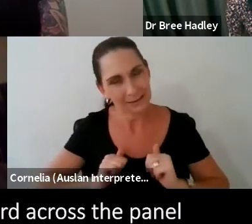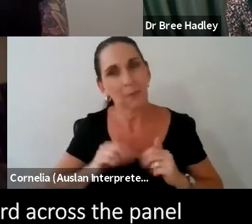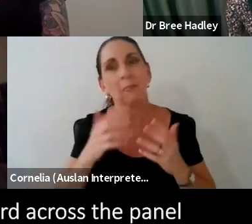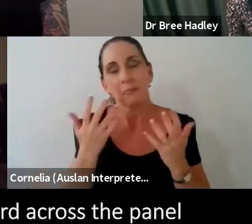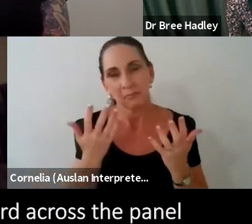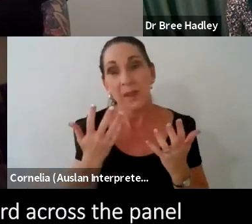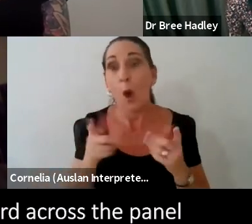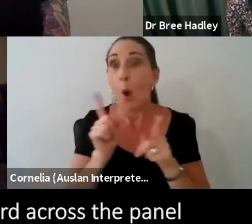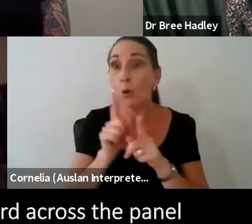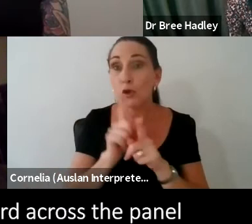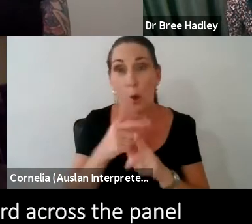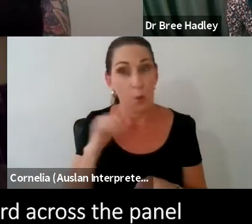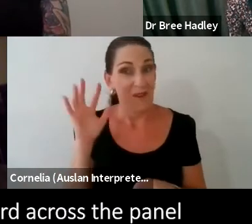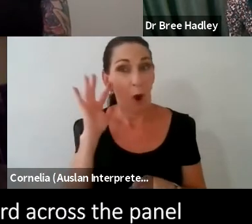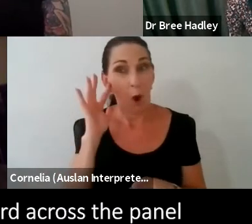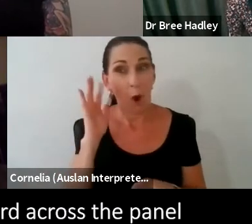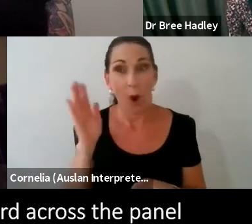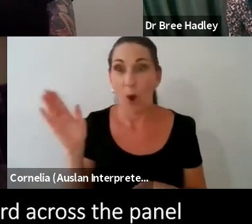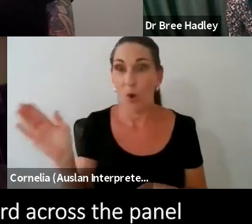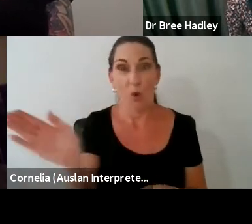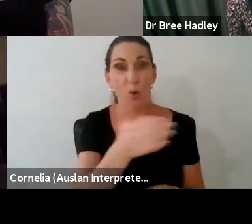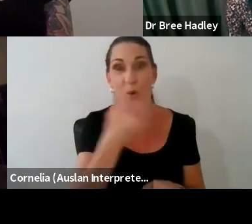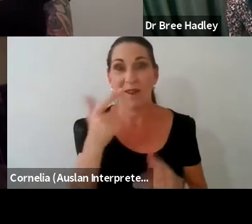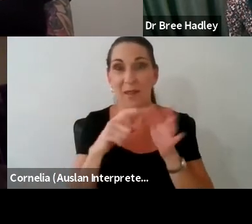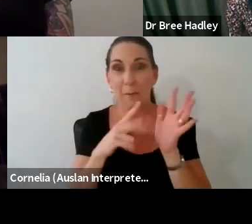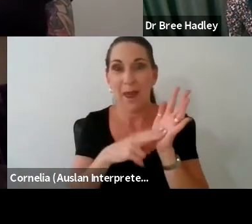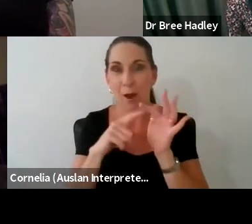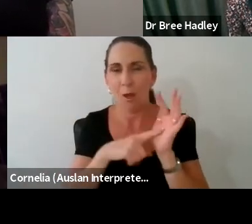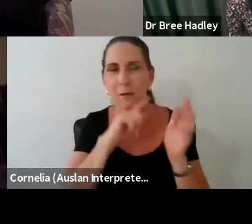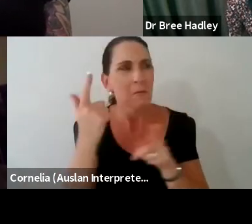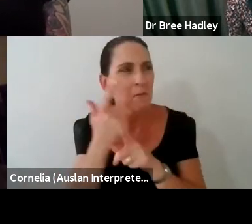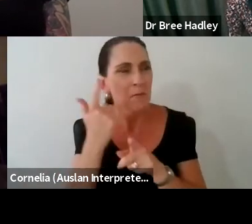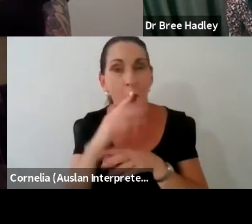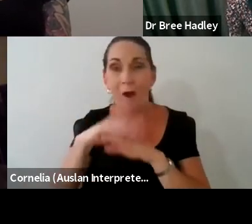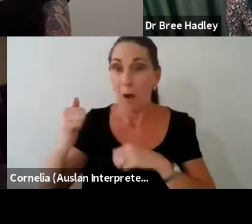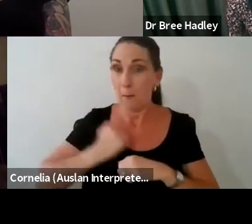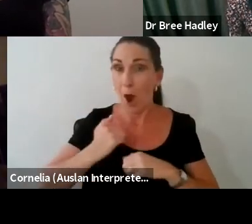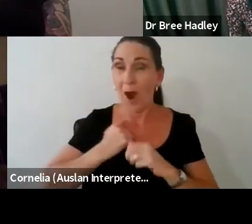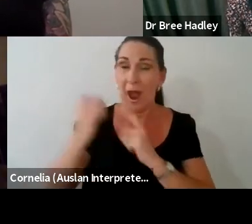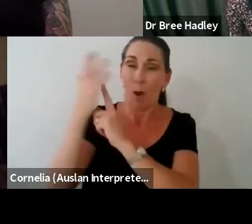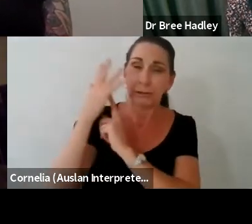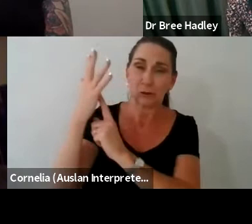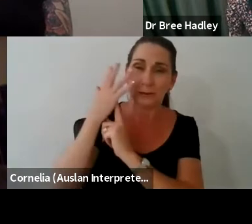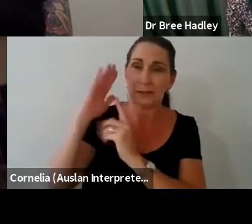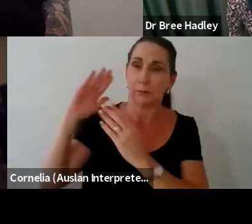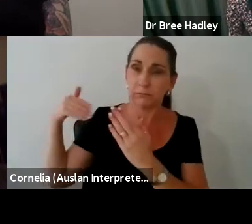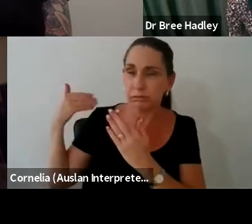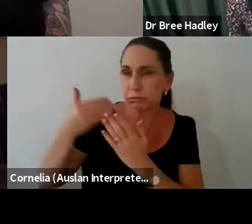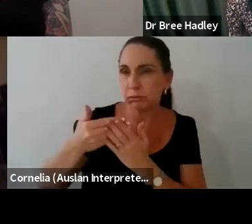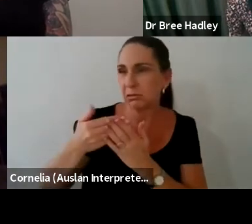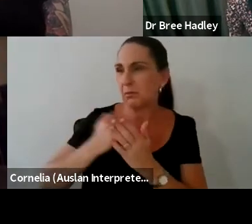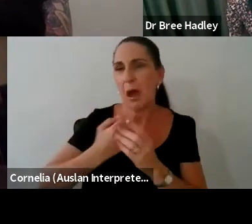We've also heard across the panel already this notion of, well, the oppression that we faced in our own, you know,